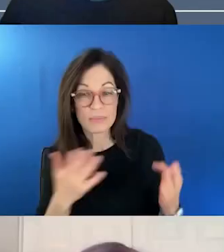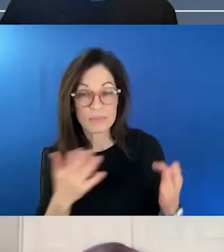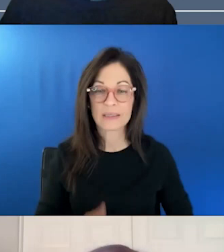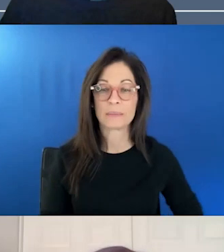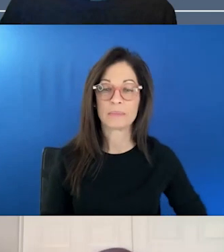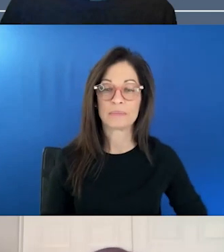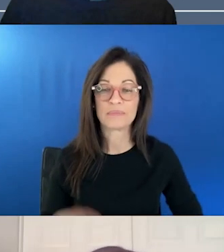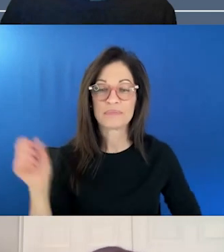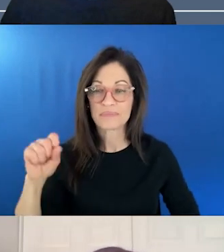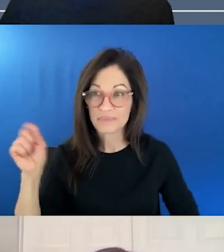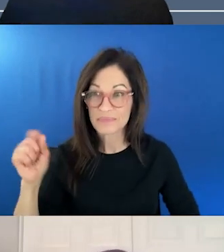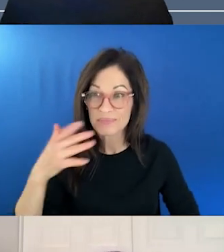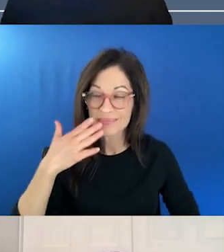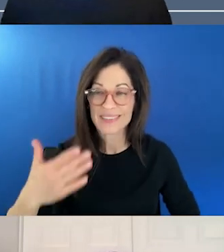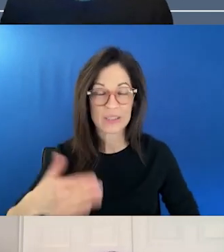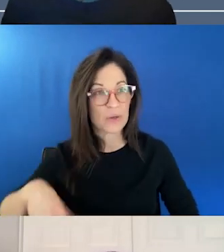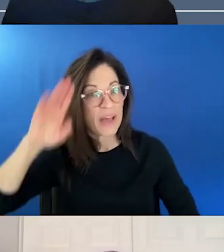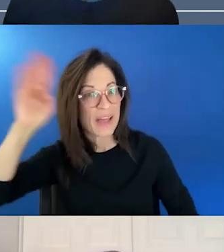Yeah. Hey, y'all. Good morning.